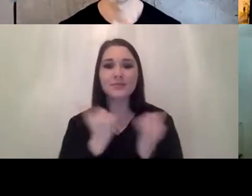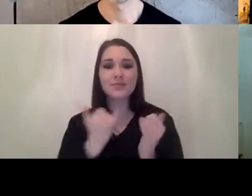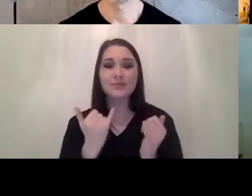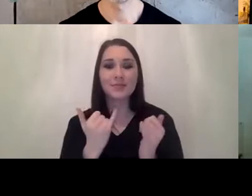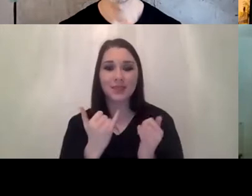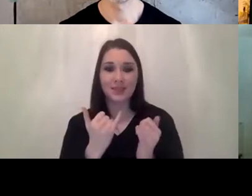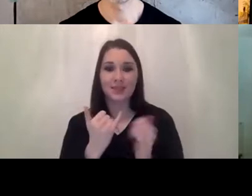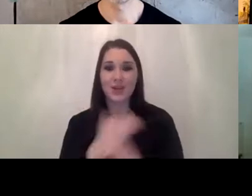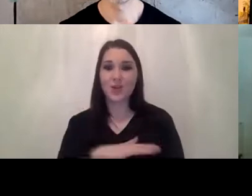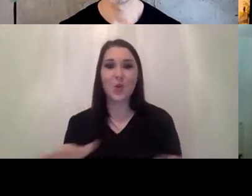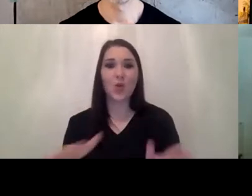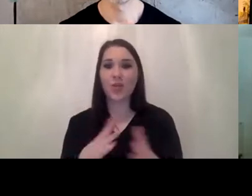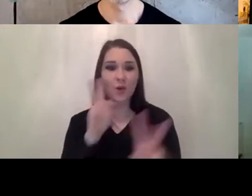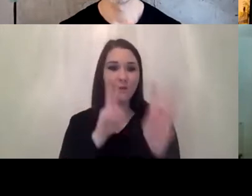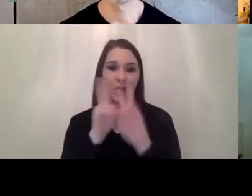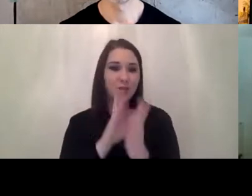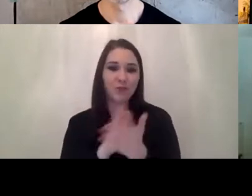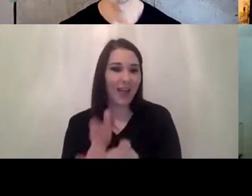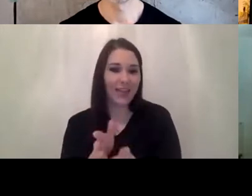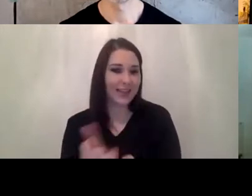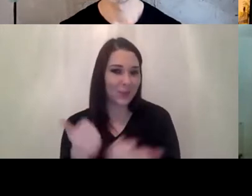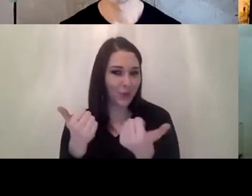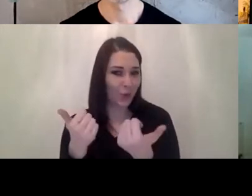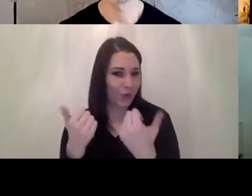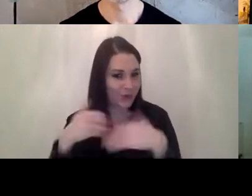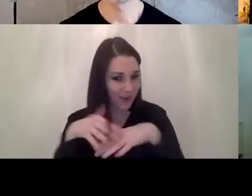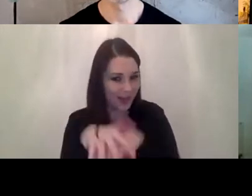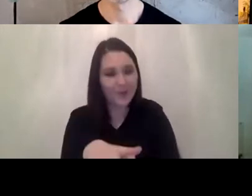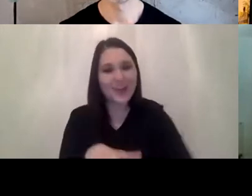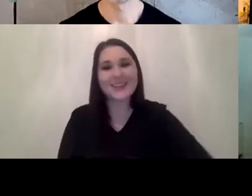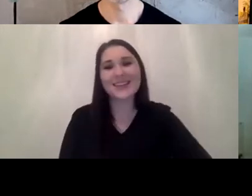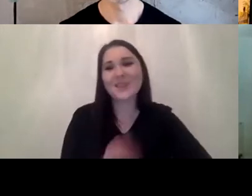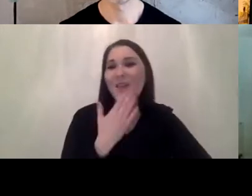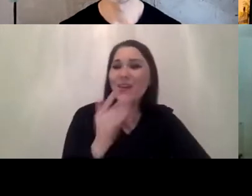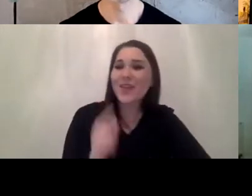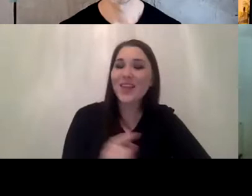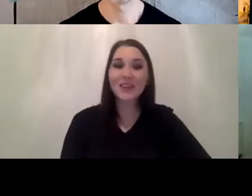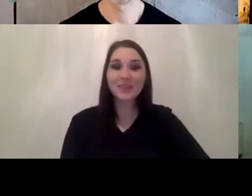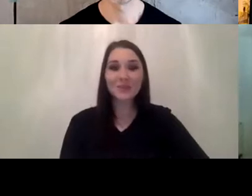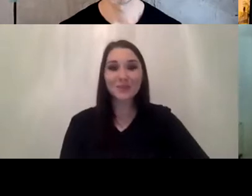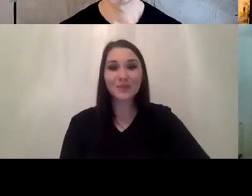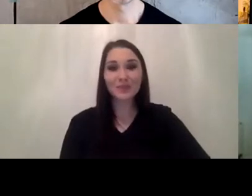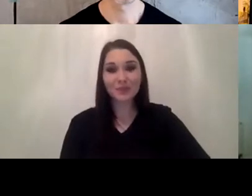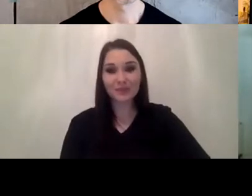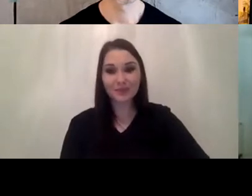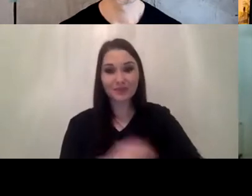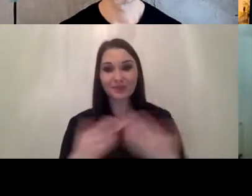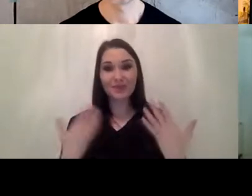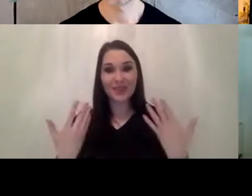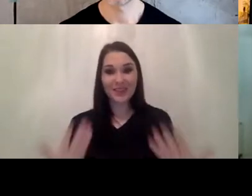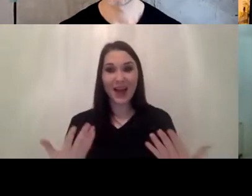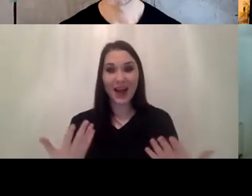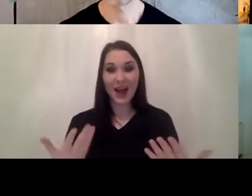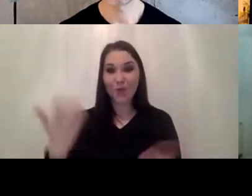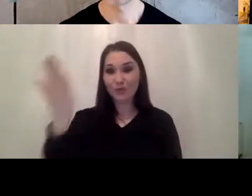Trello or virtual reality was good for collaborating remotely. So thank you for that. And now we are coming up to the very